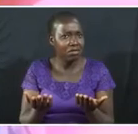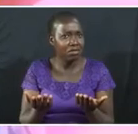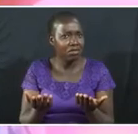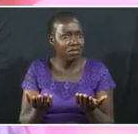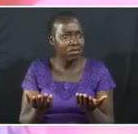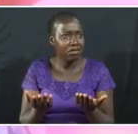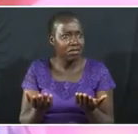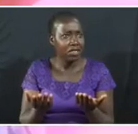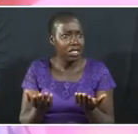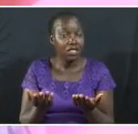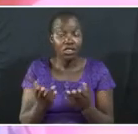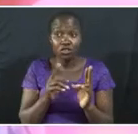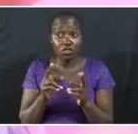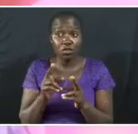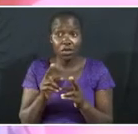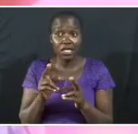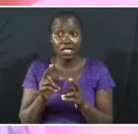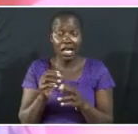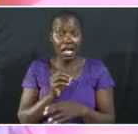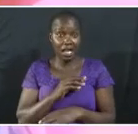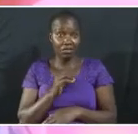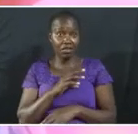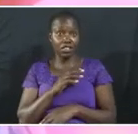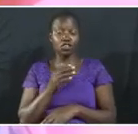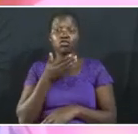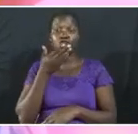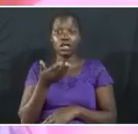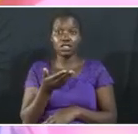And we are normally afraid to answer that question.